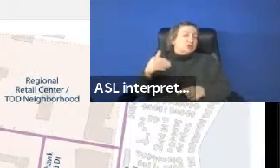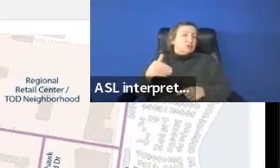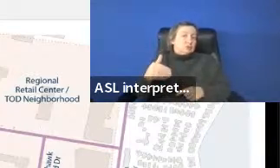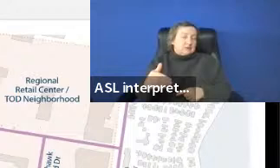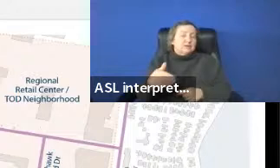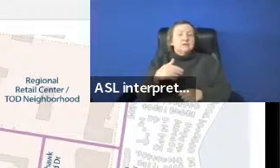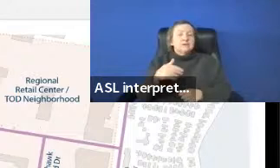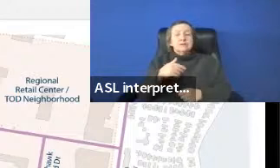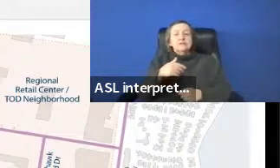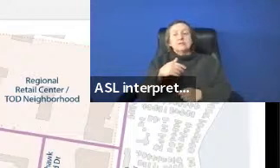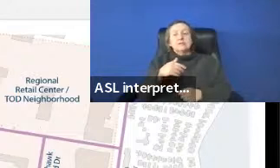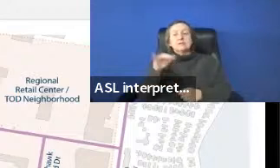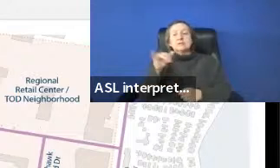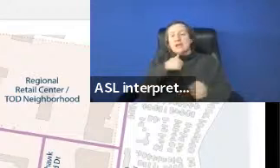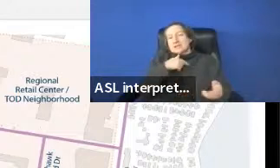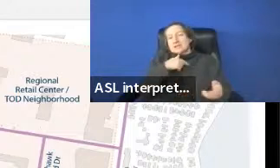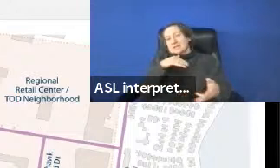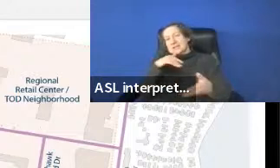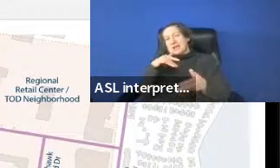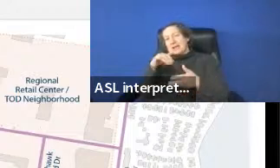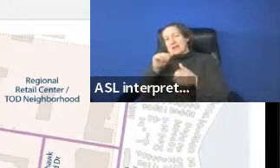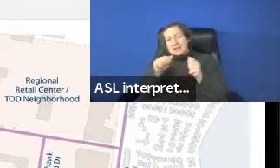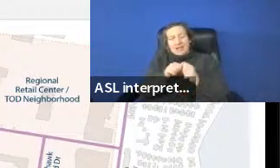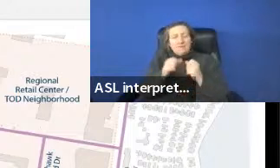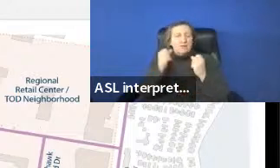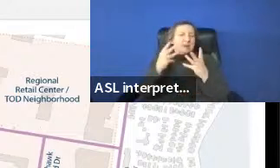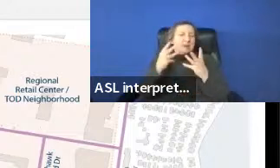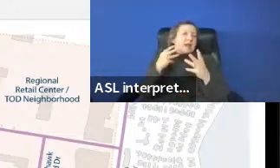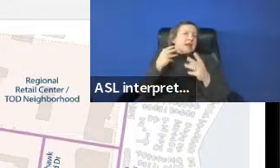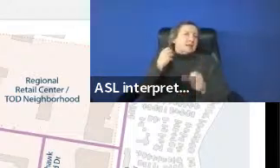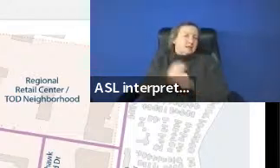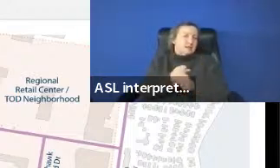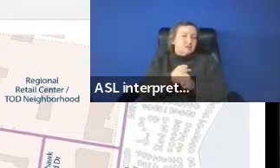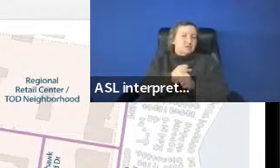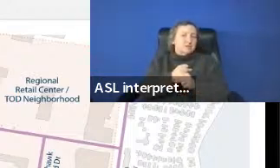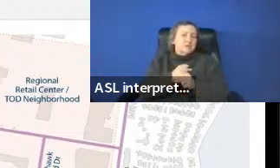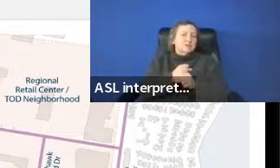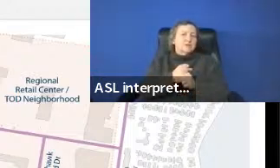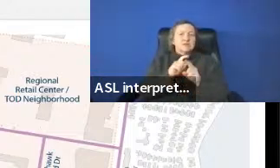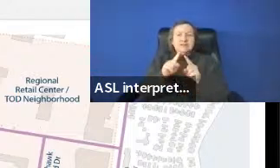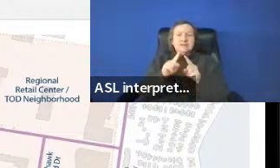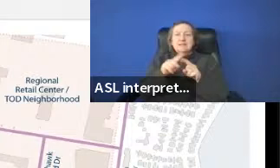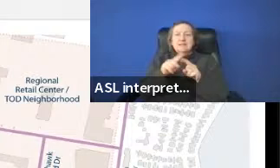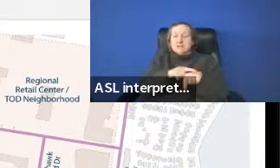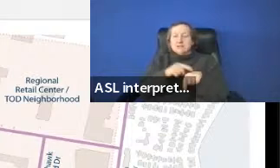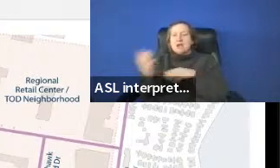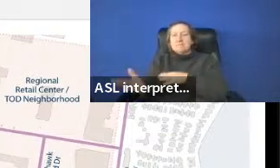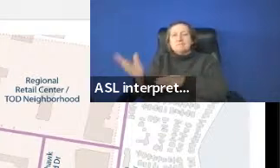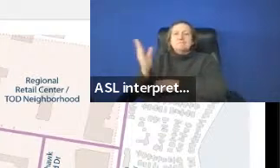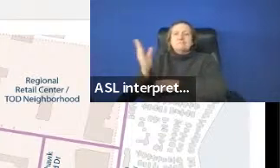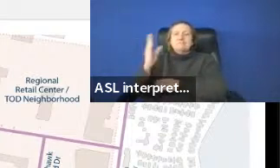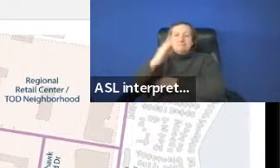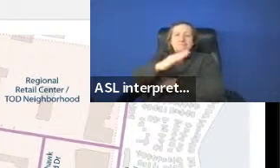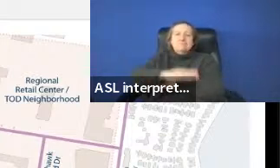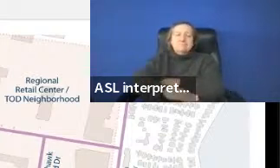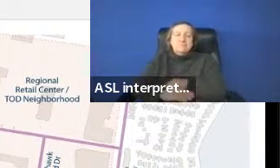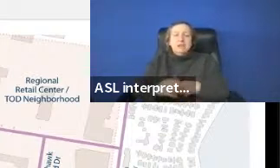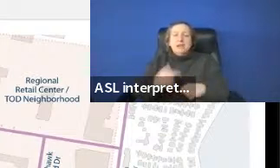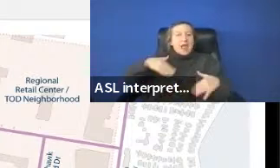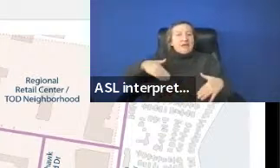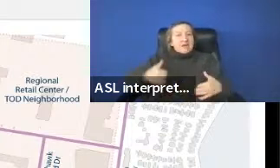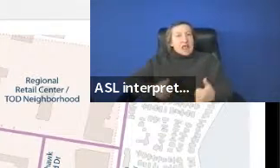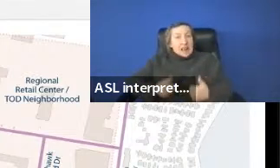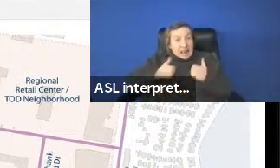as I've studied the area for quite some years, all hours of the day, pretty much. I haven't lived there,